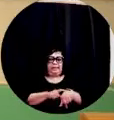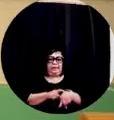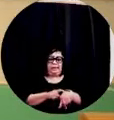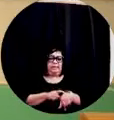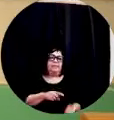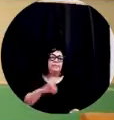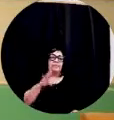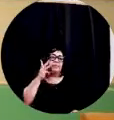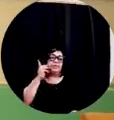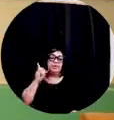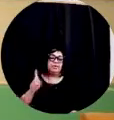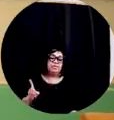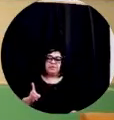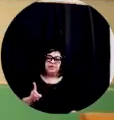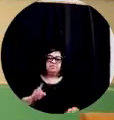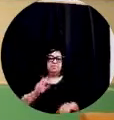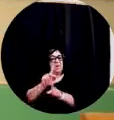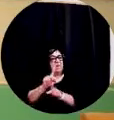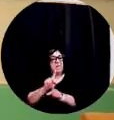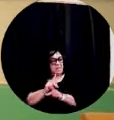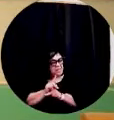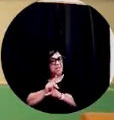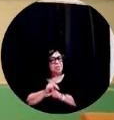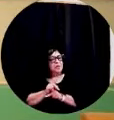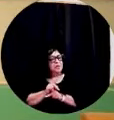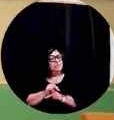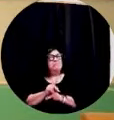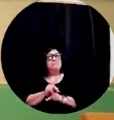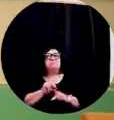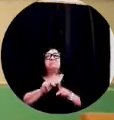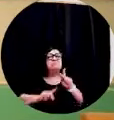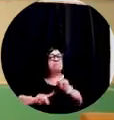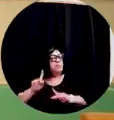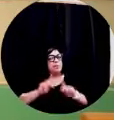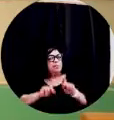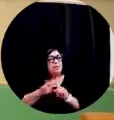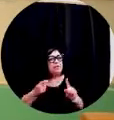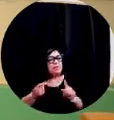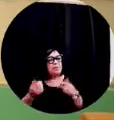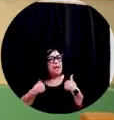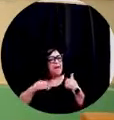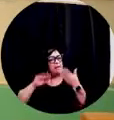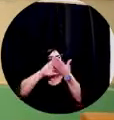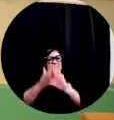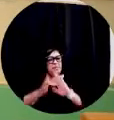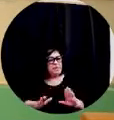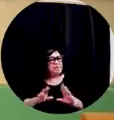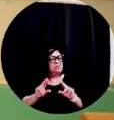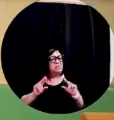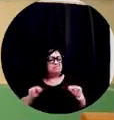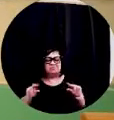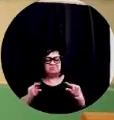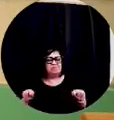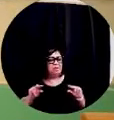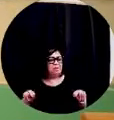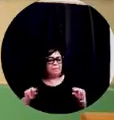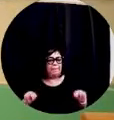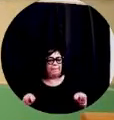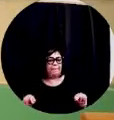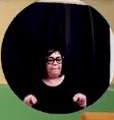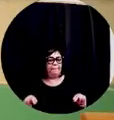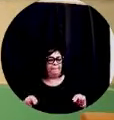that tribulation would interrupt peace. Now, at our house, and when